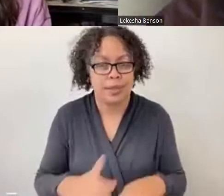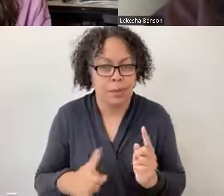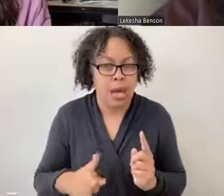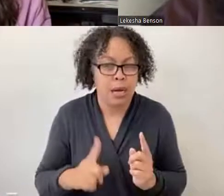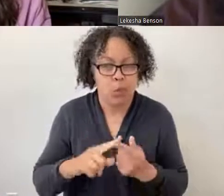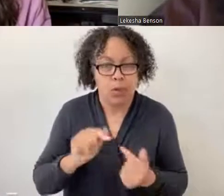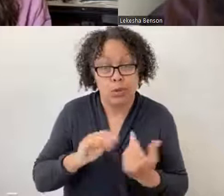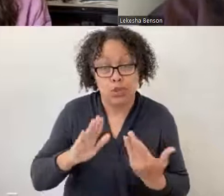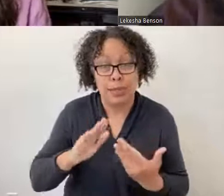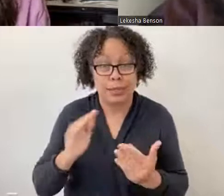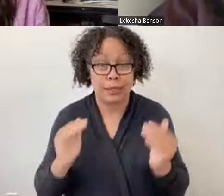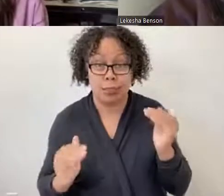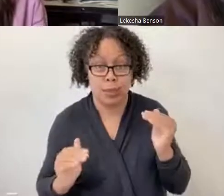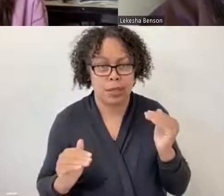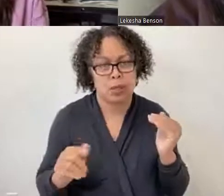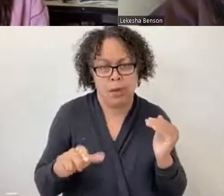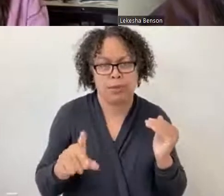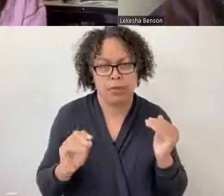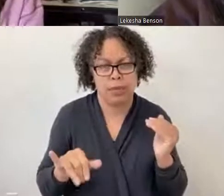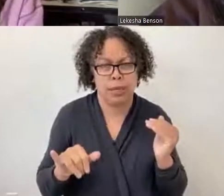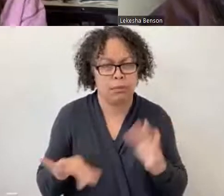I do want to add something about